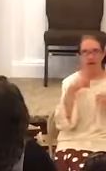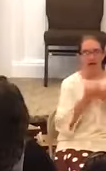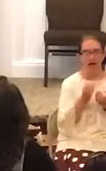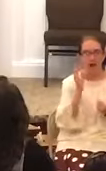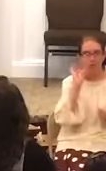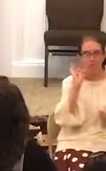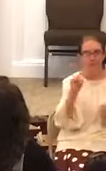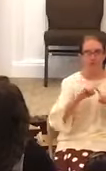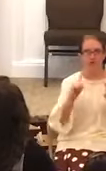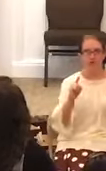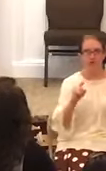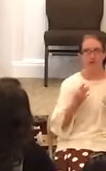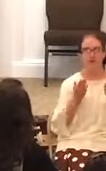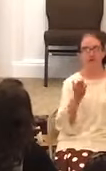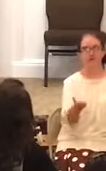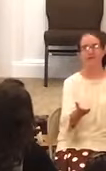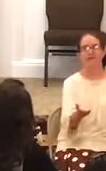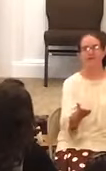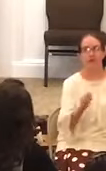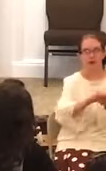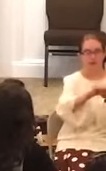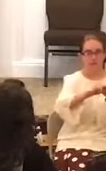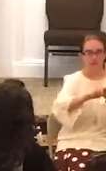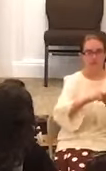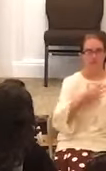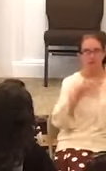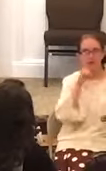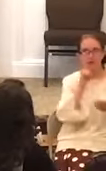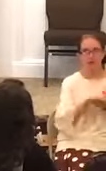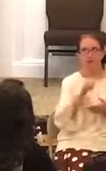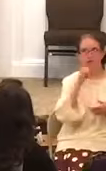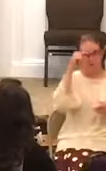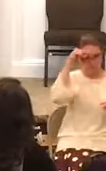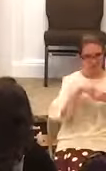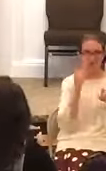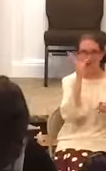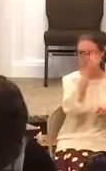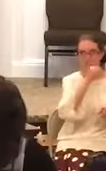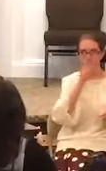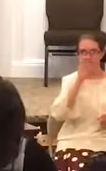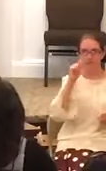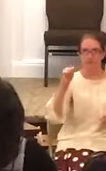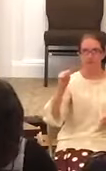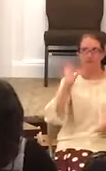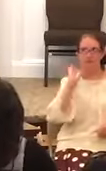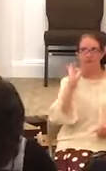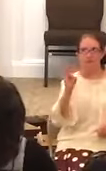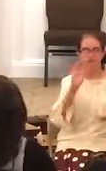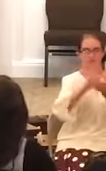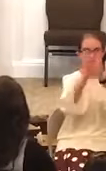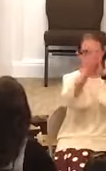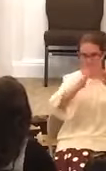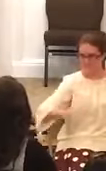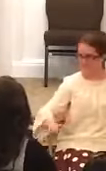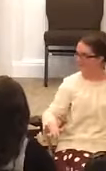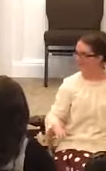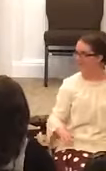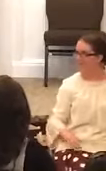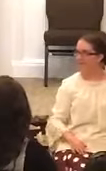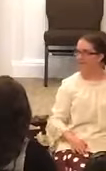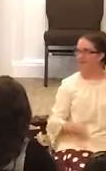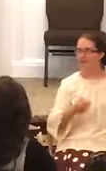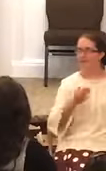they preach except they be sent? As it is written, and my wife don't agree with this, how beautiful are the feet of them that preach the gospel of peace and